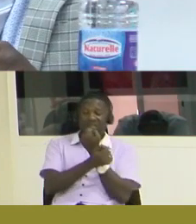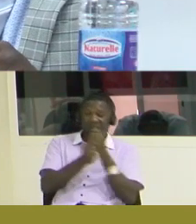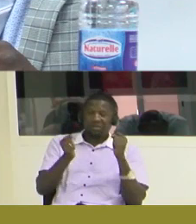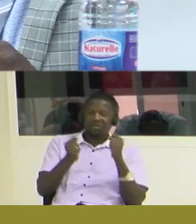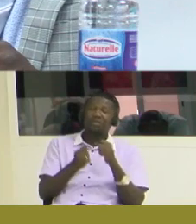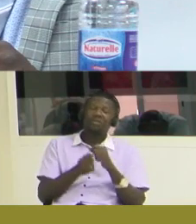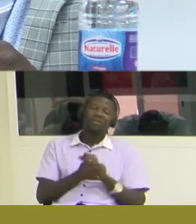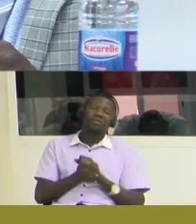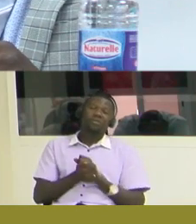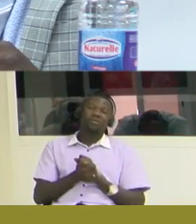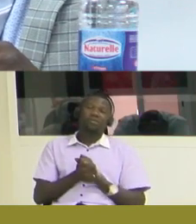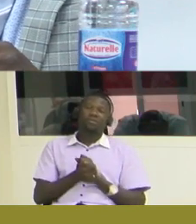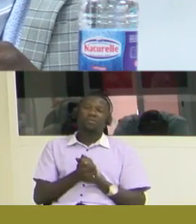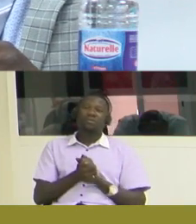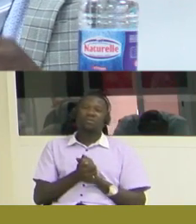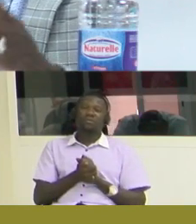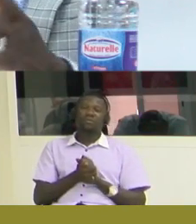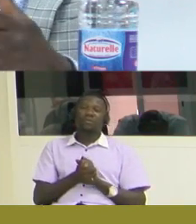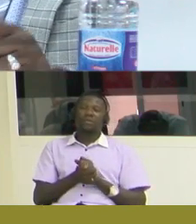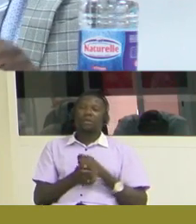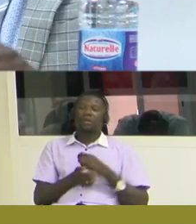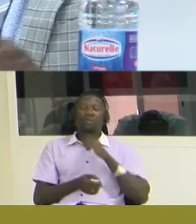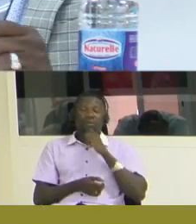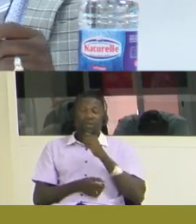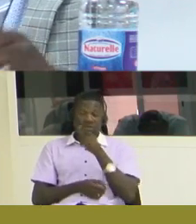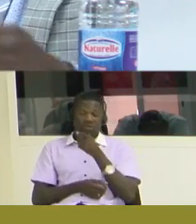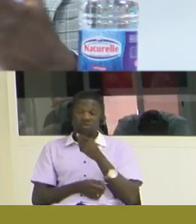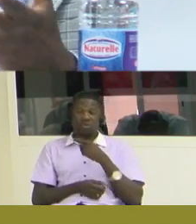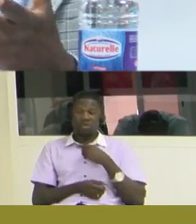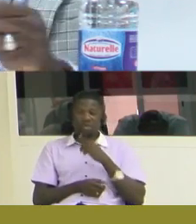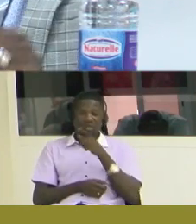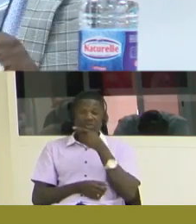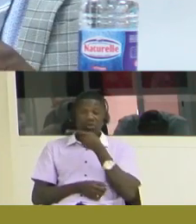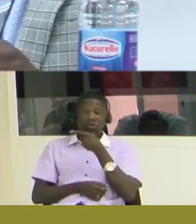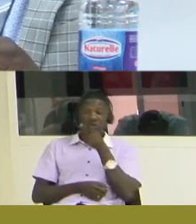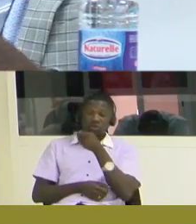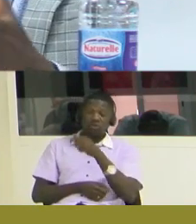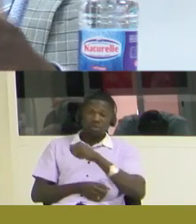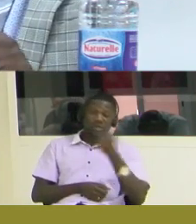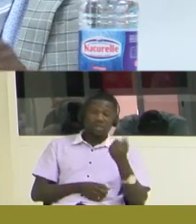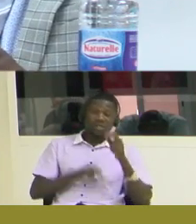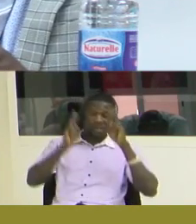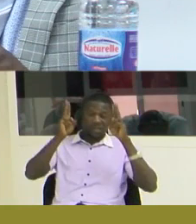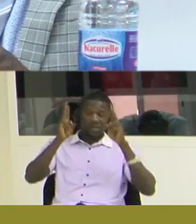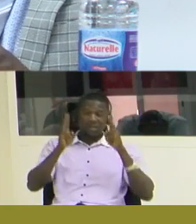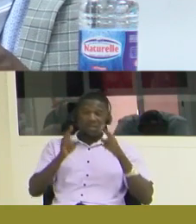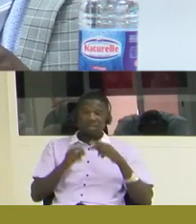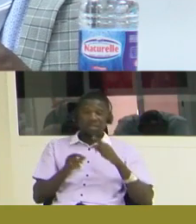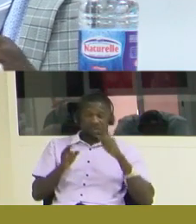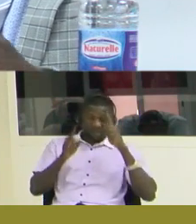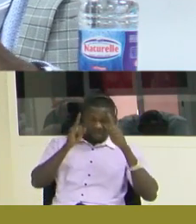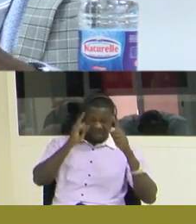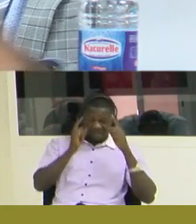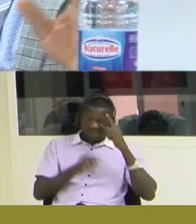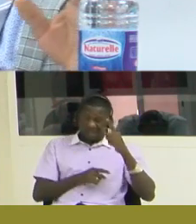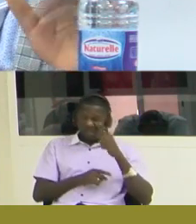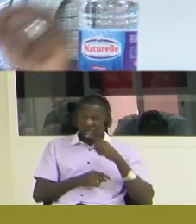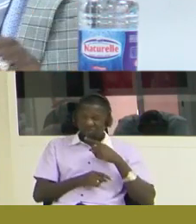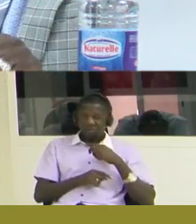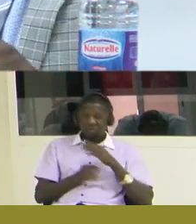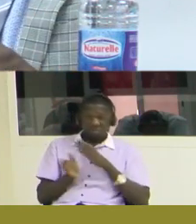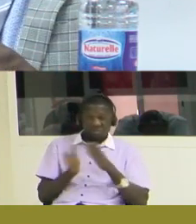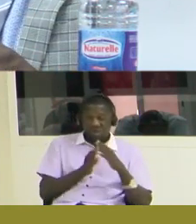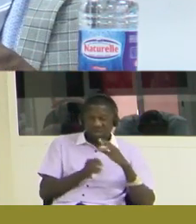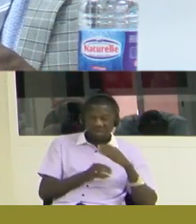we have is that in fact you and Jamie decided to poach Anna by having him arrested on the